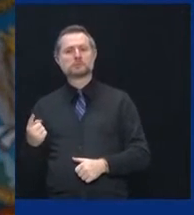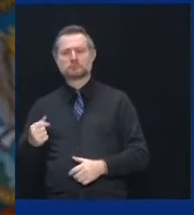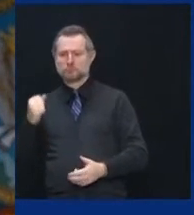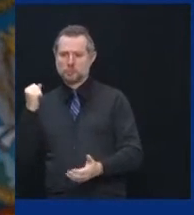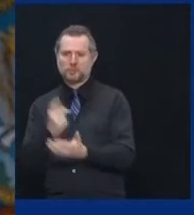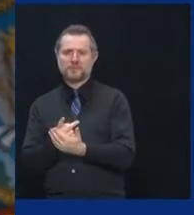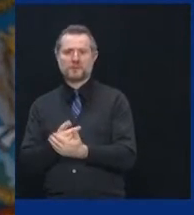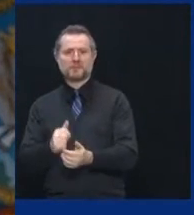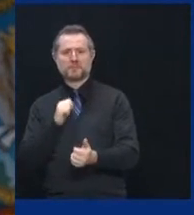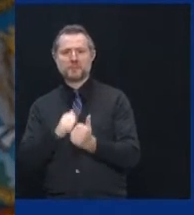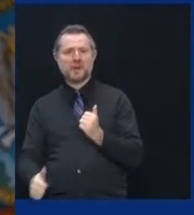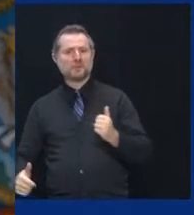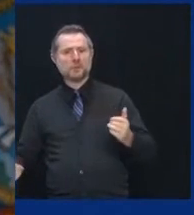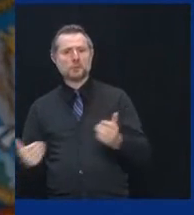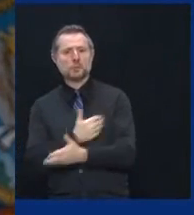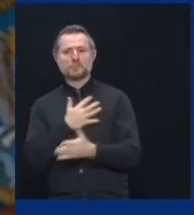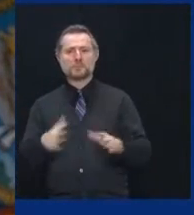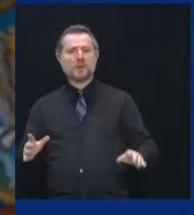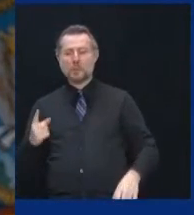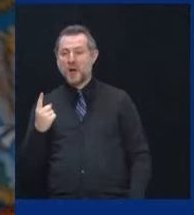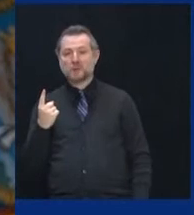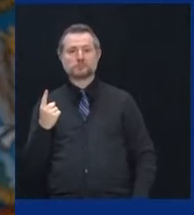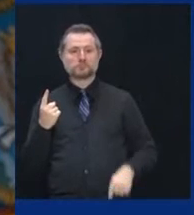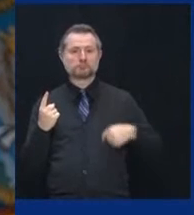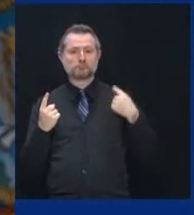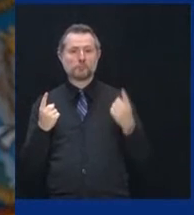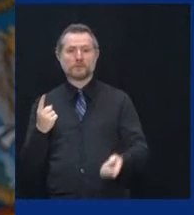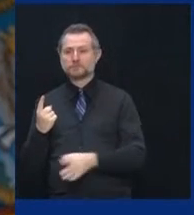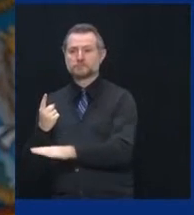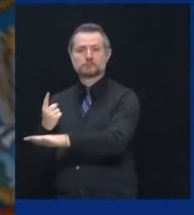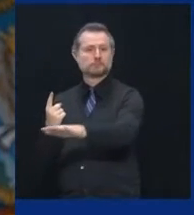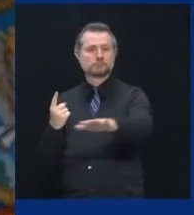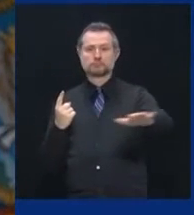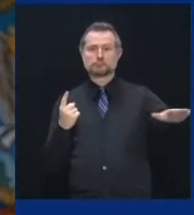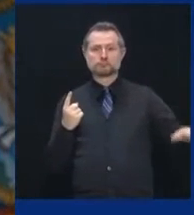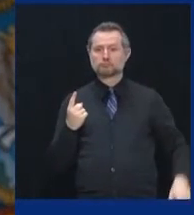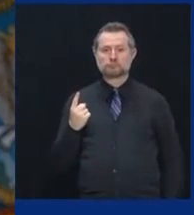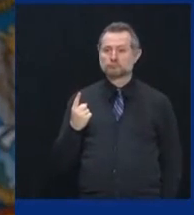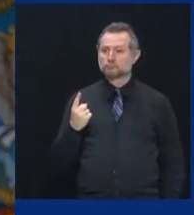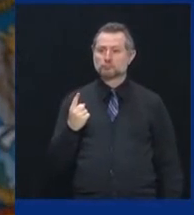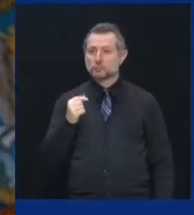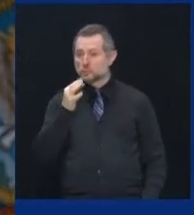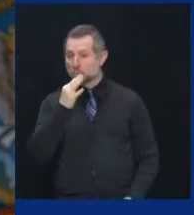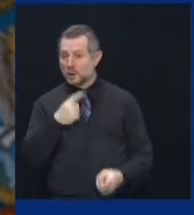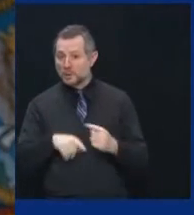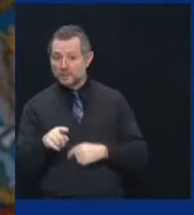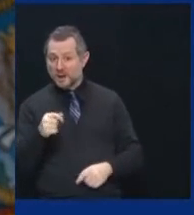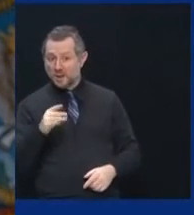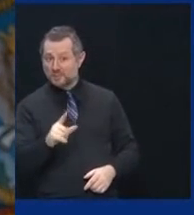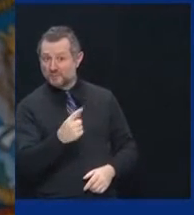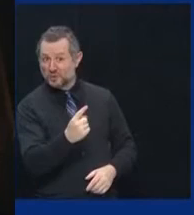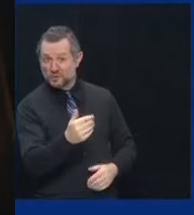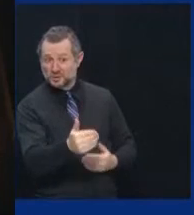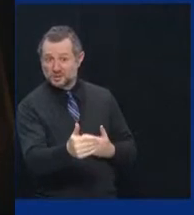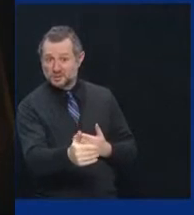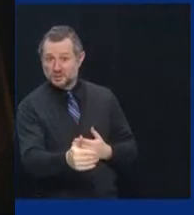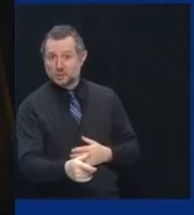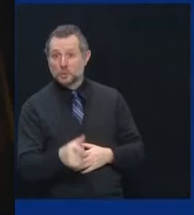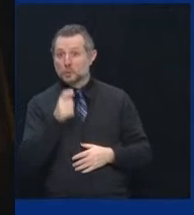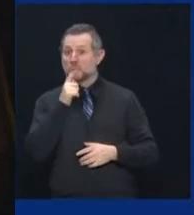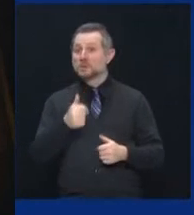new plan. April 1 is just weeks away. Elected leaders must